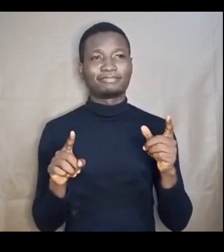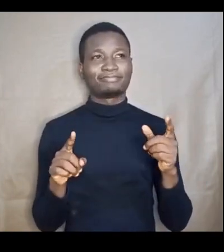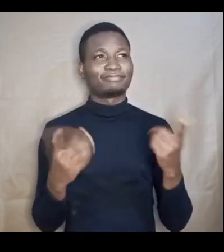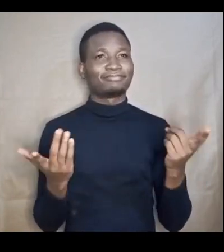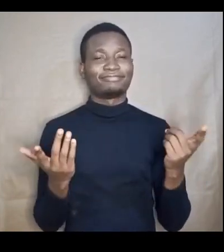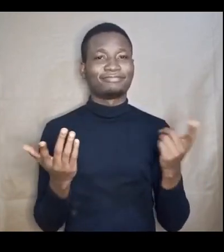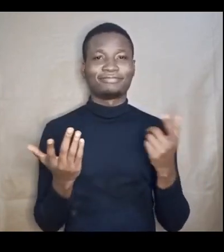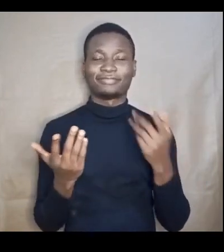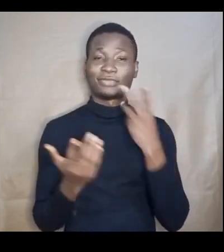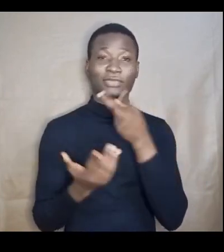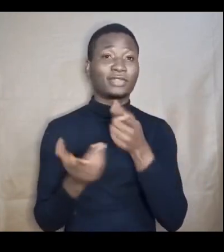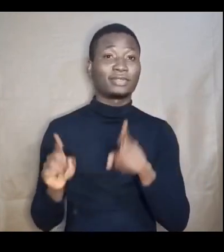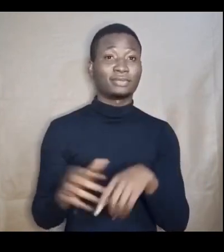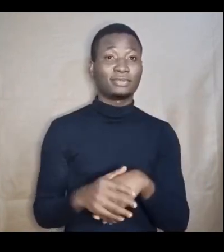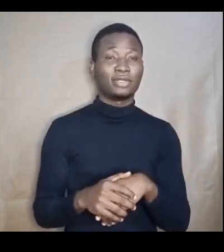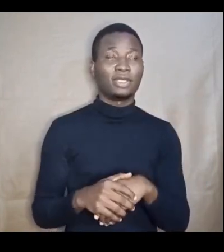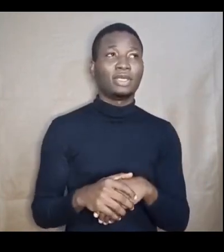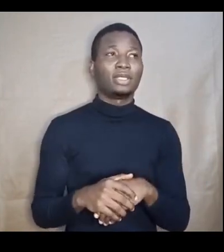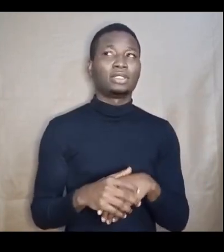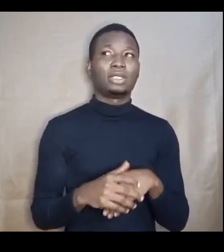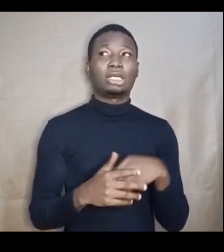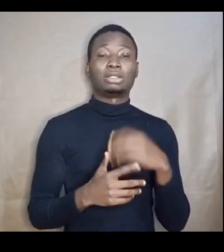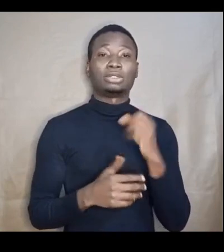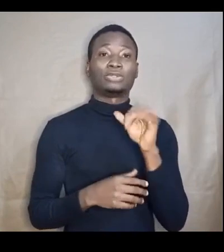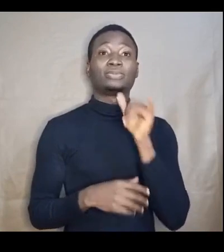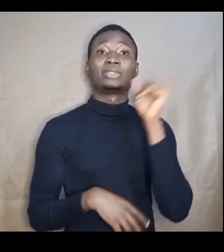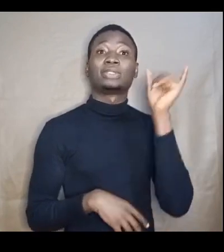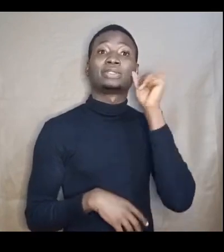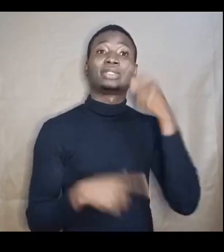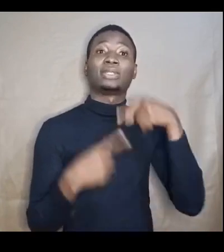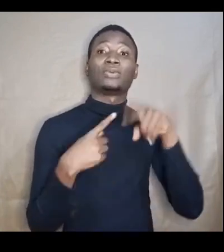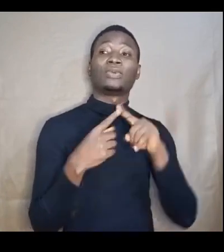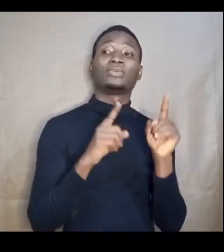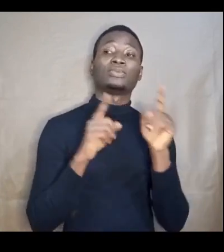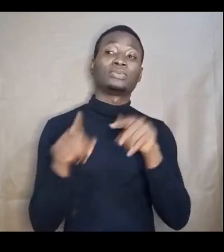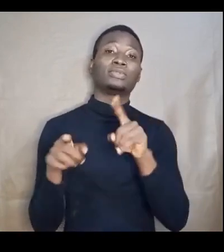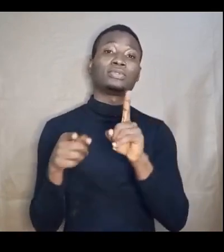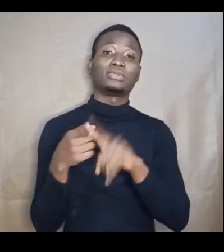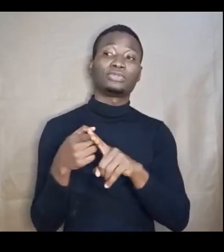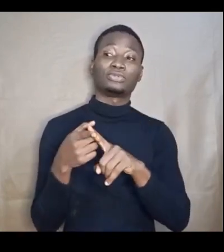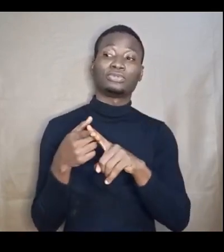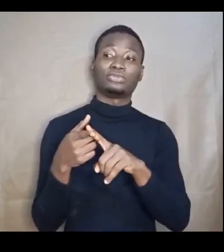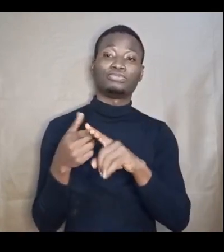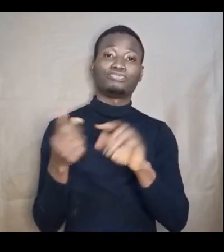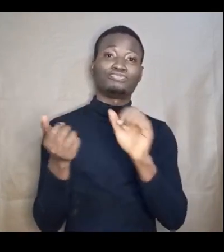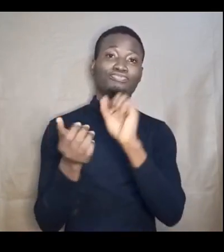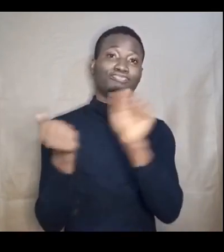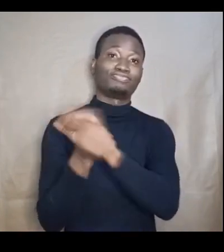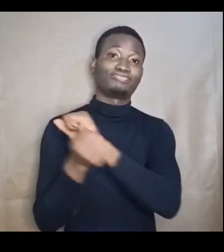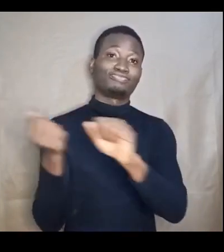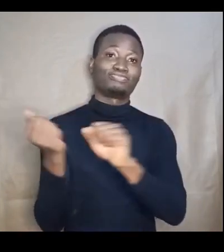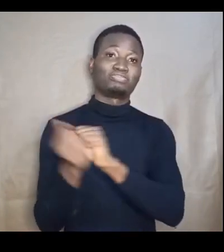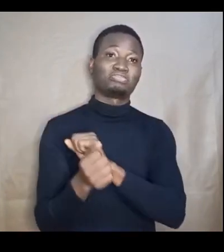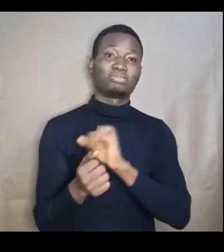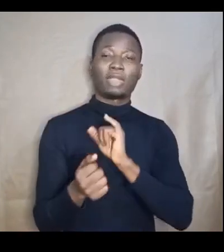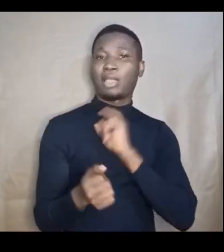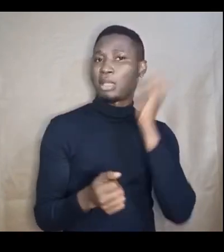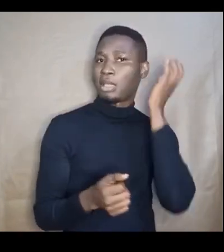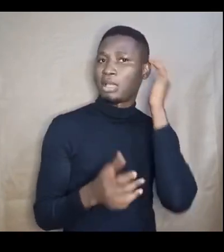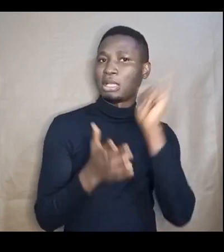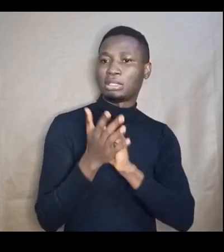on. And so yesterday when they now came to make effect of the thing, I understand that, he drove into